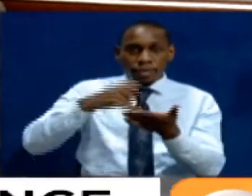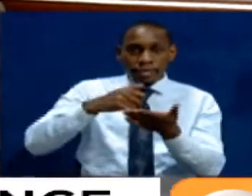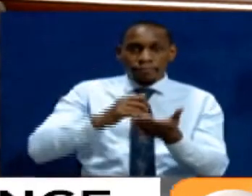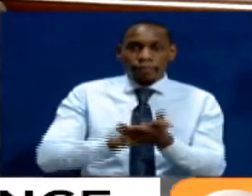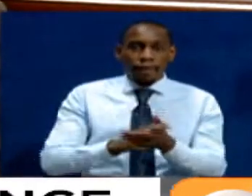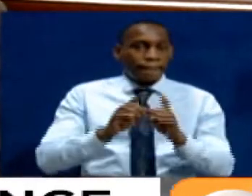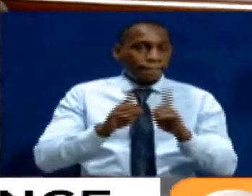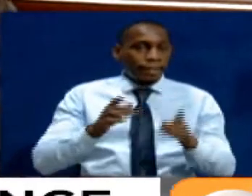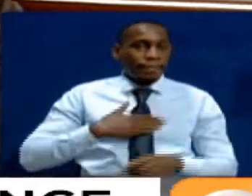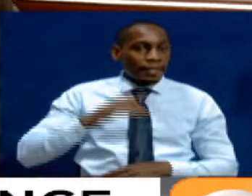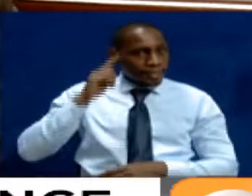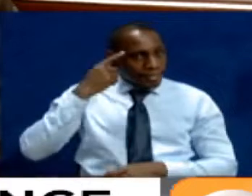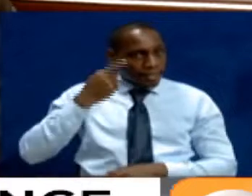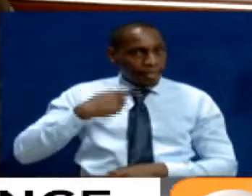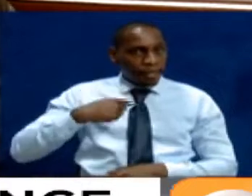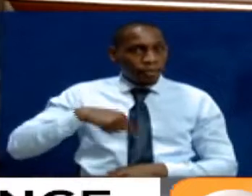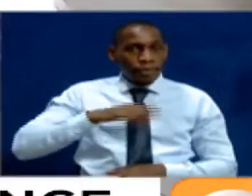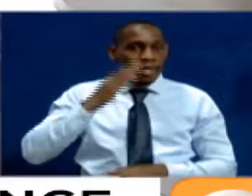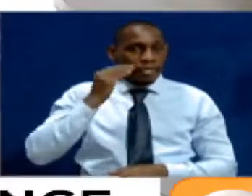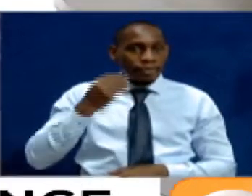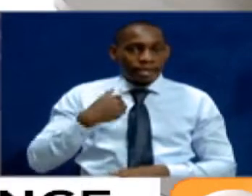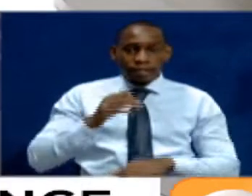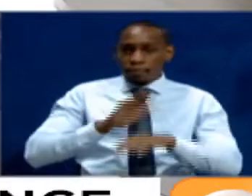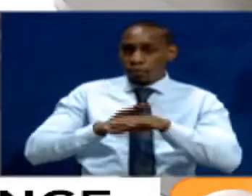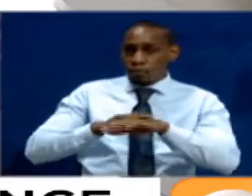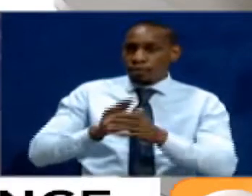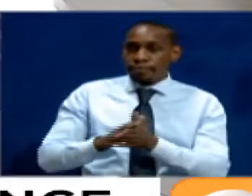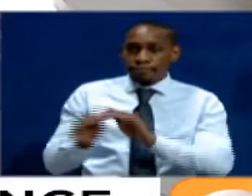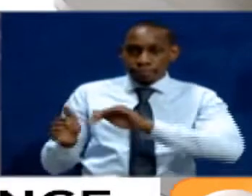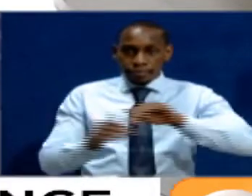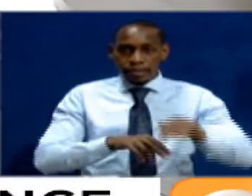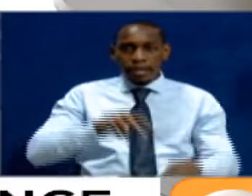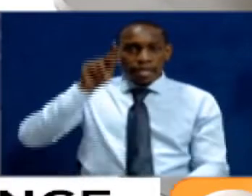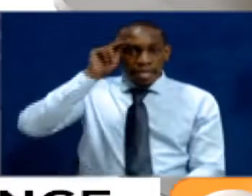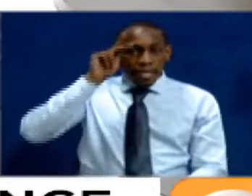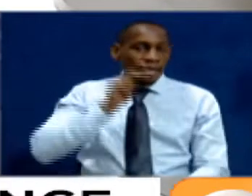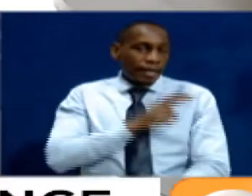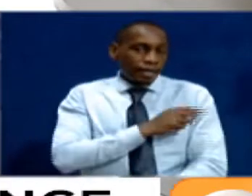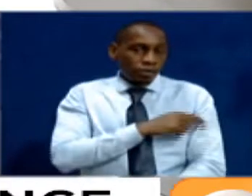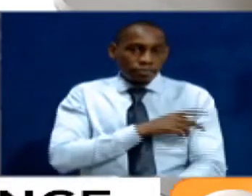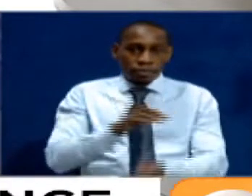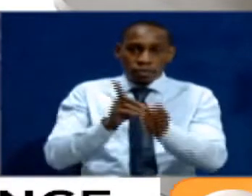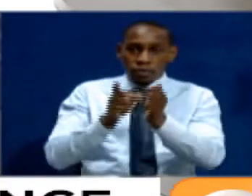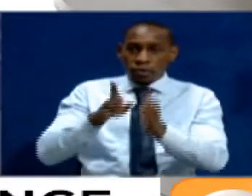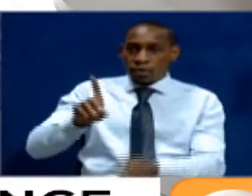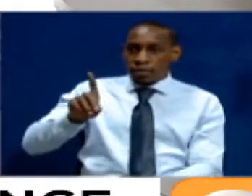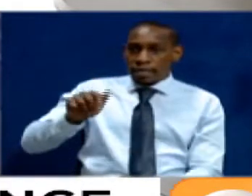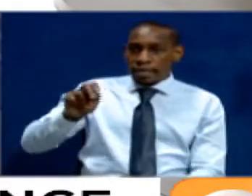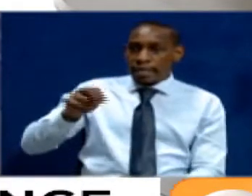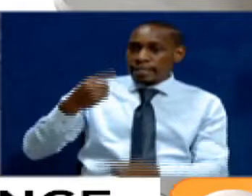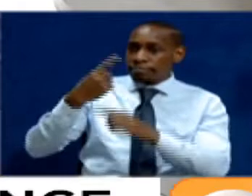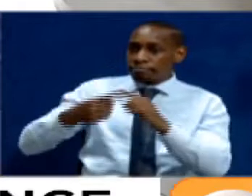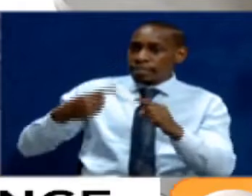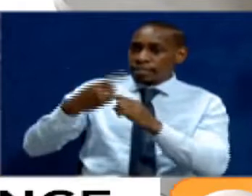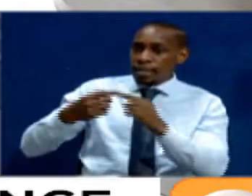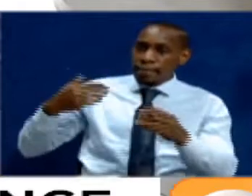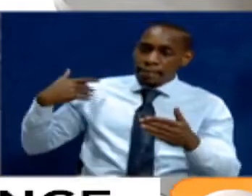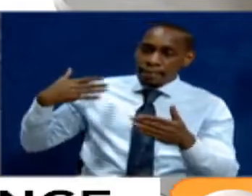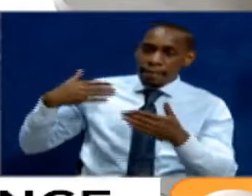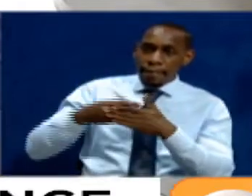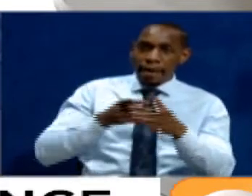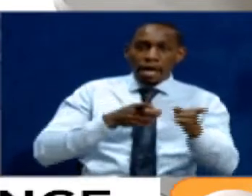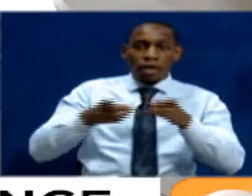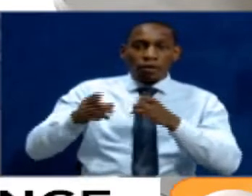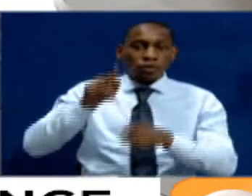test us, but I think we'll have got the experience. Great. Let's go to Karen Hospital and Dr. Dan Gikonya. Look, all these years that you've run